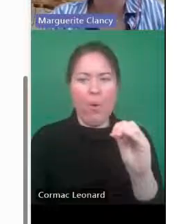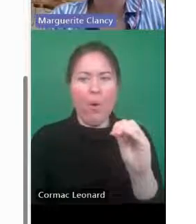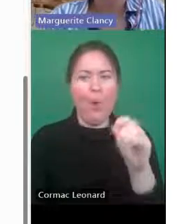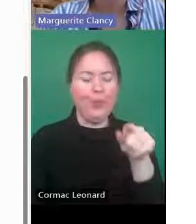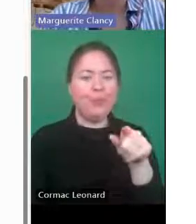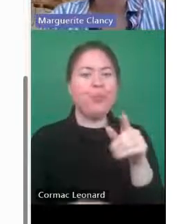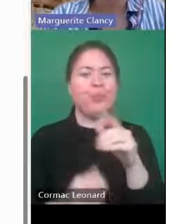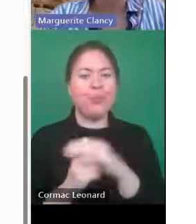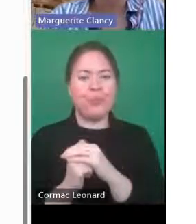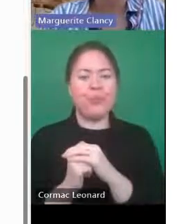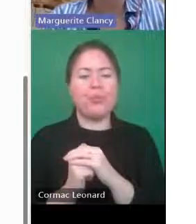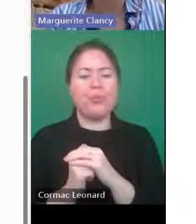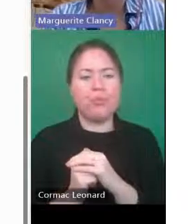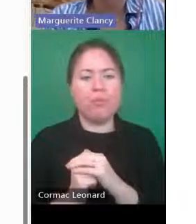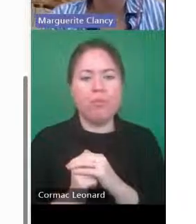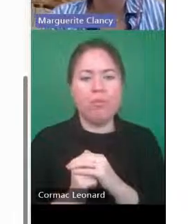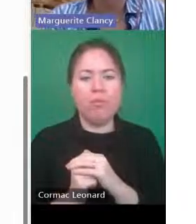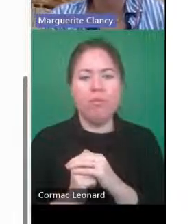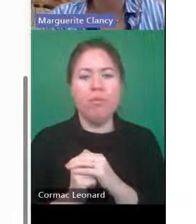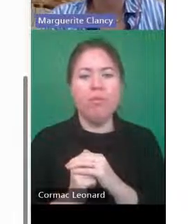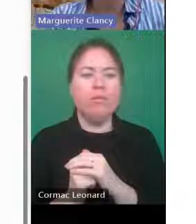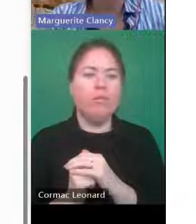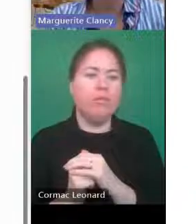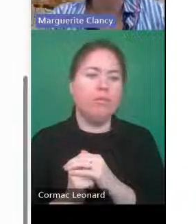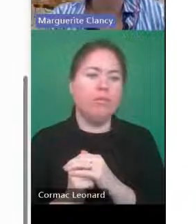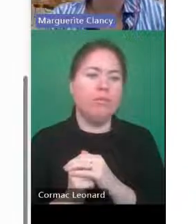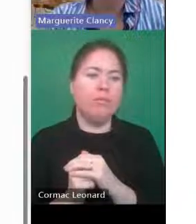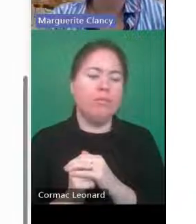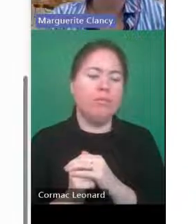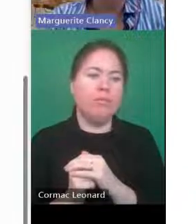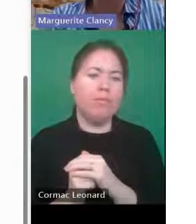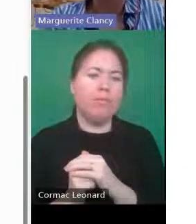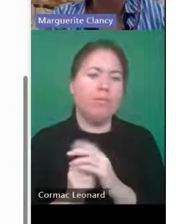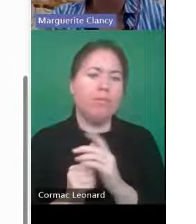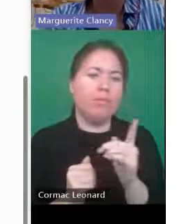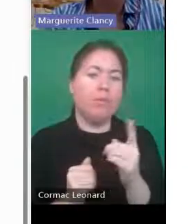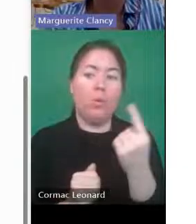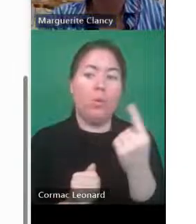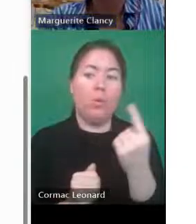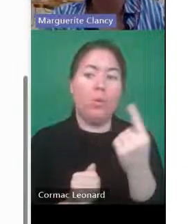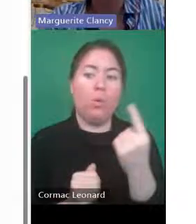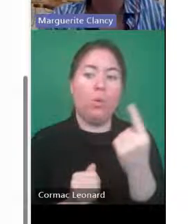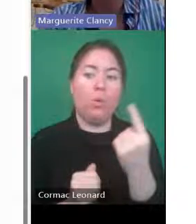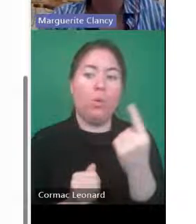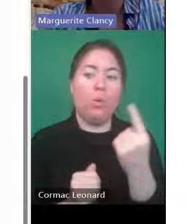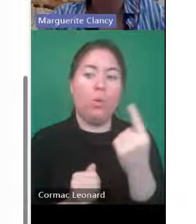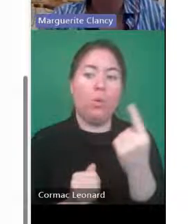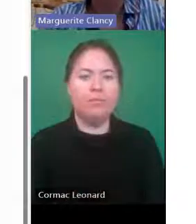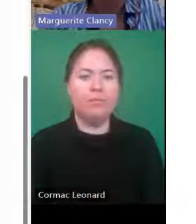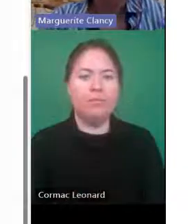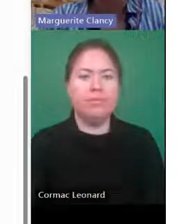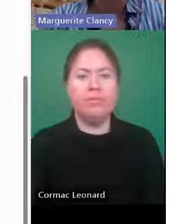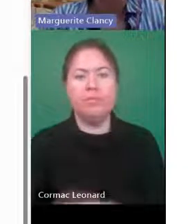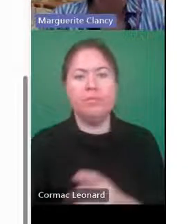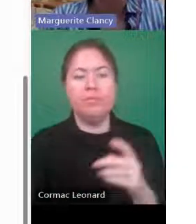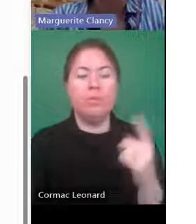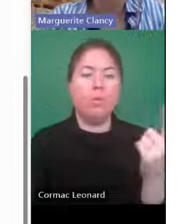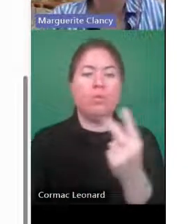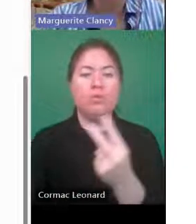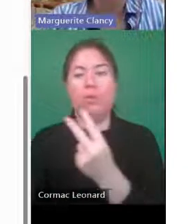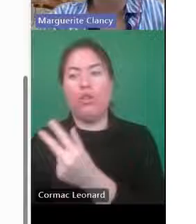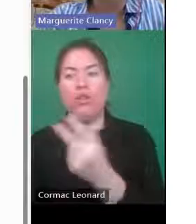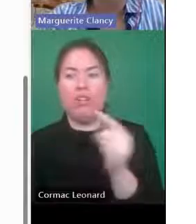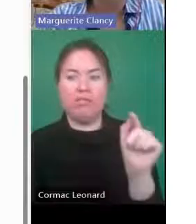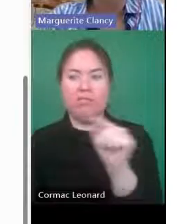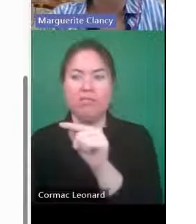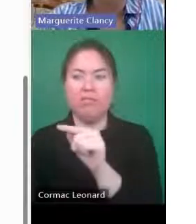based. So if I pick that I am selecting CHO 1 or 2 or 3, it'll be